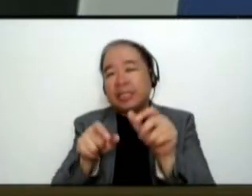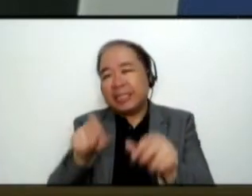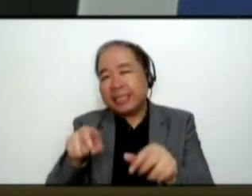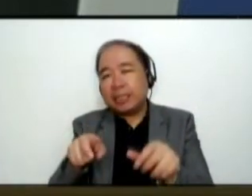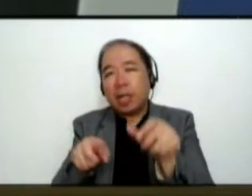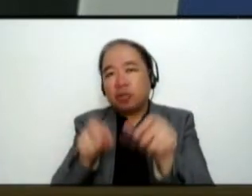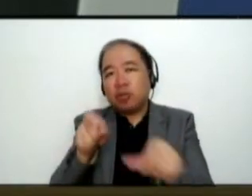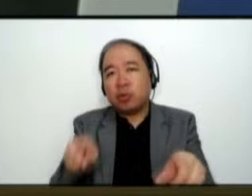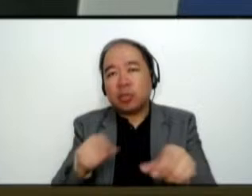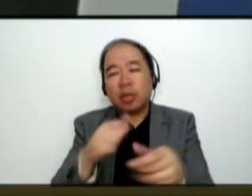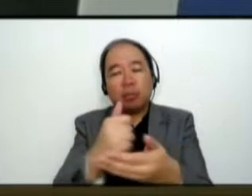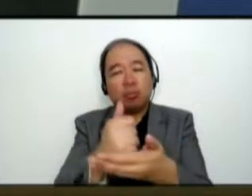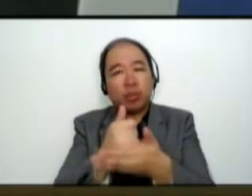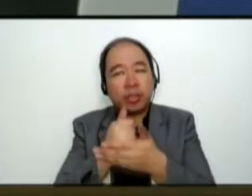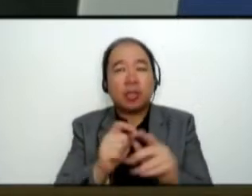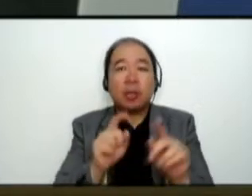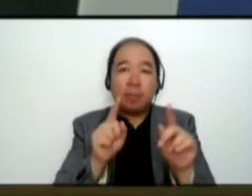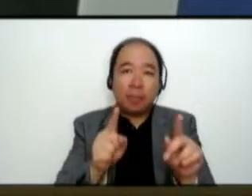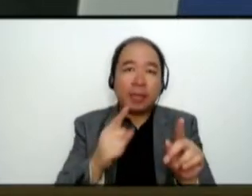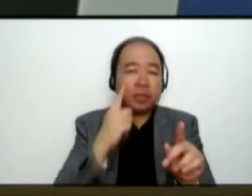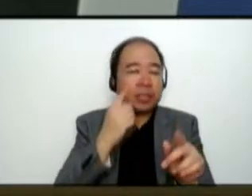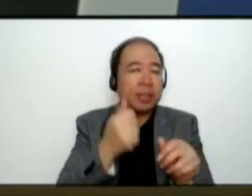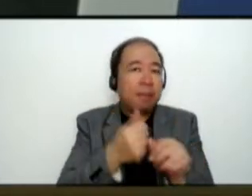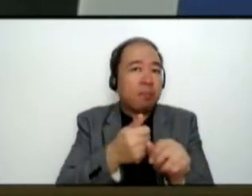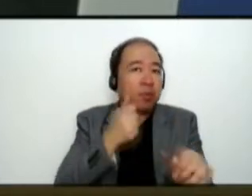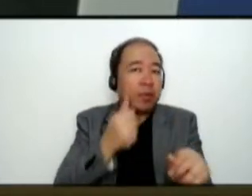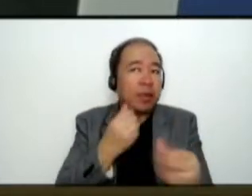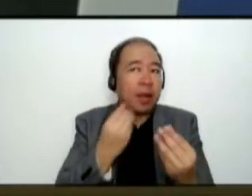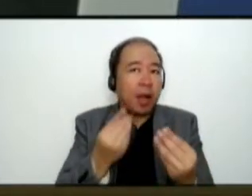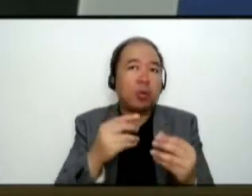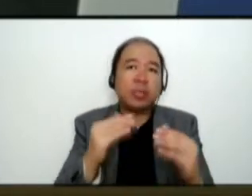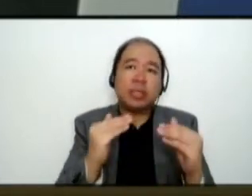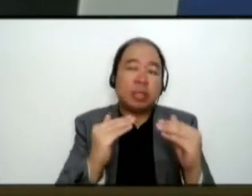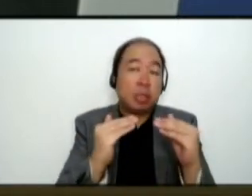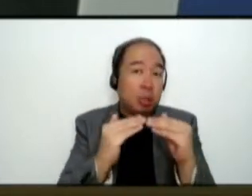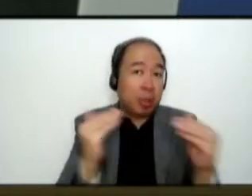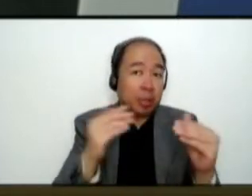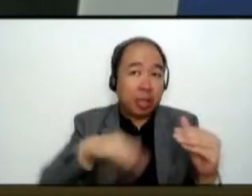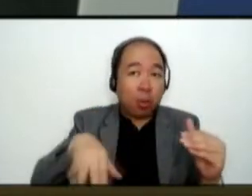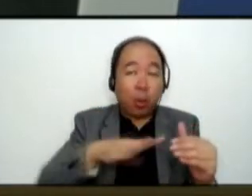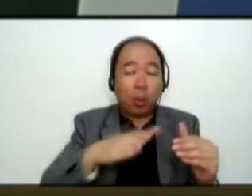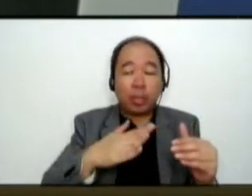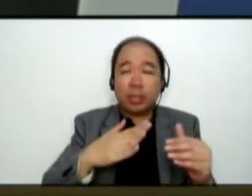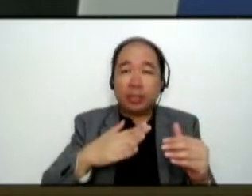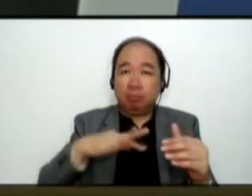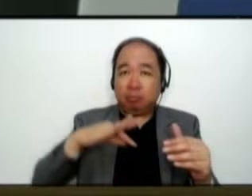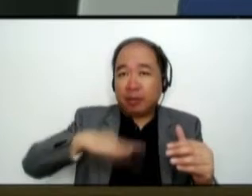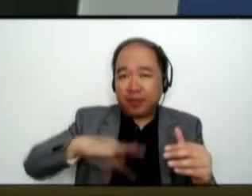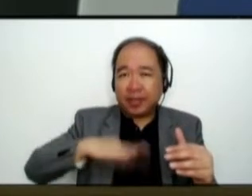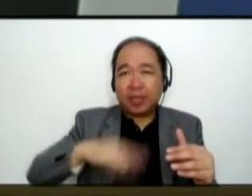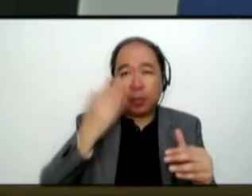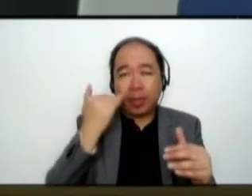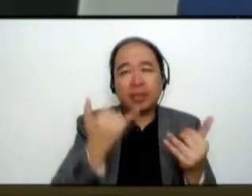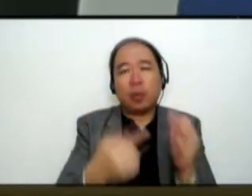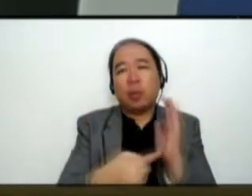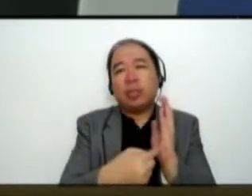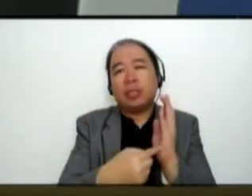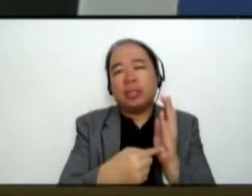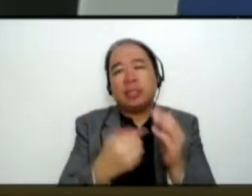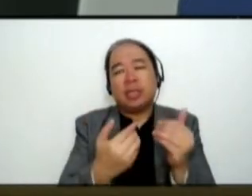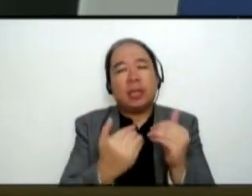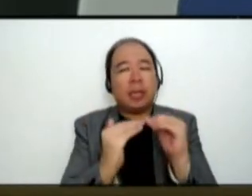has prevented a big portion of the population from enjoying the same because of the digital divide. Workers, the poor,